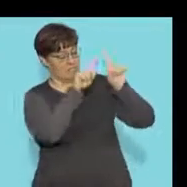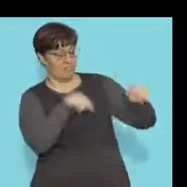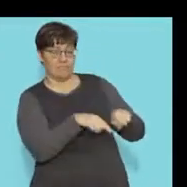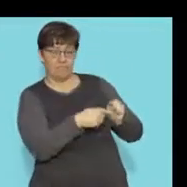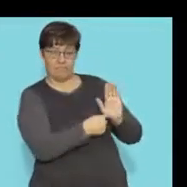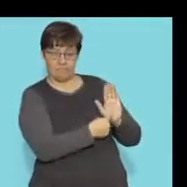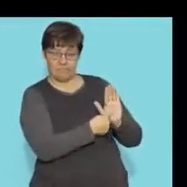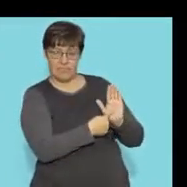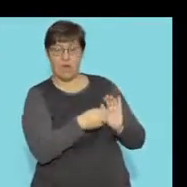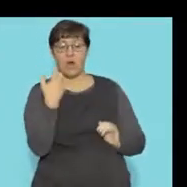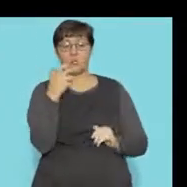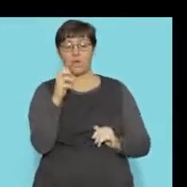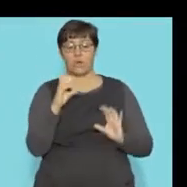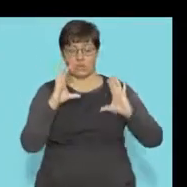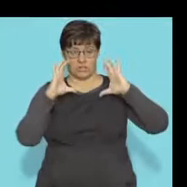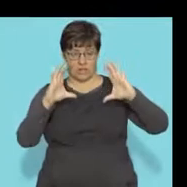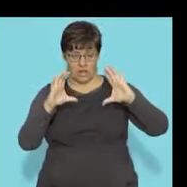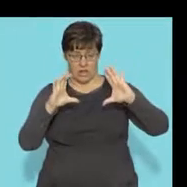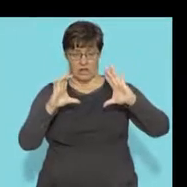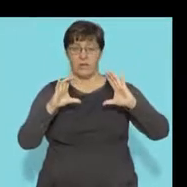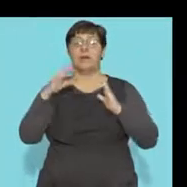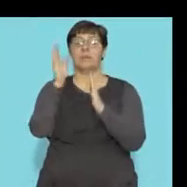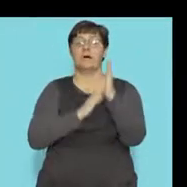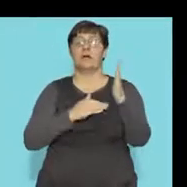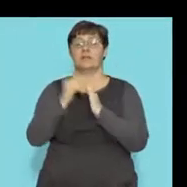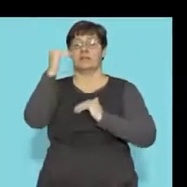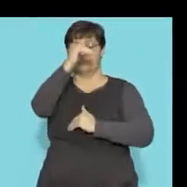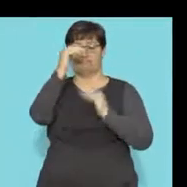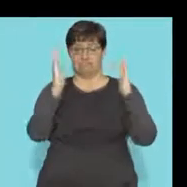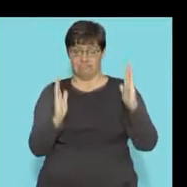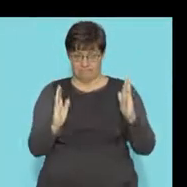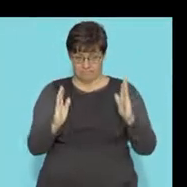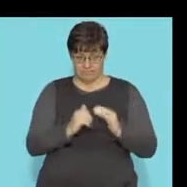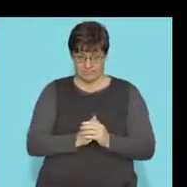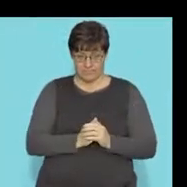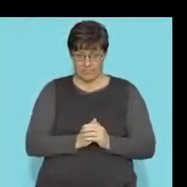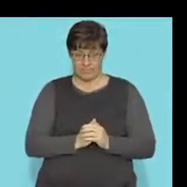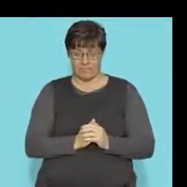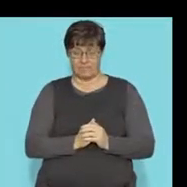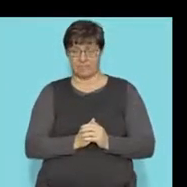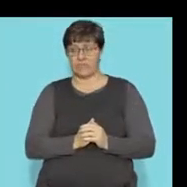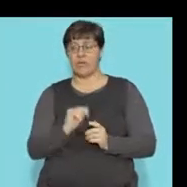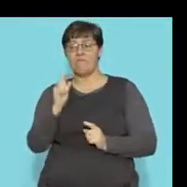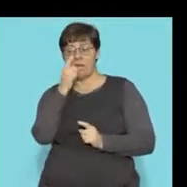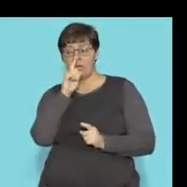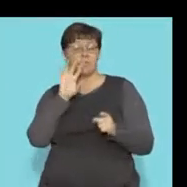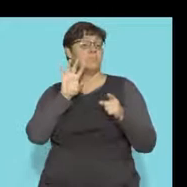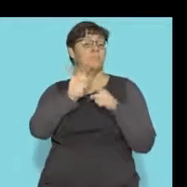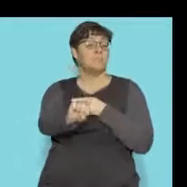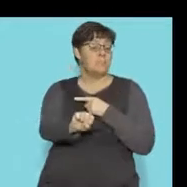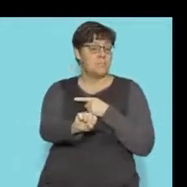a large golden circle has been painted on a rectangular field. we're first going to be determining the